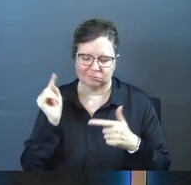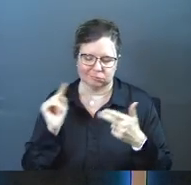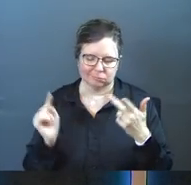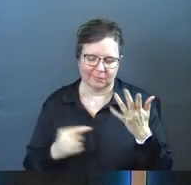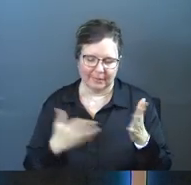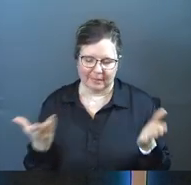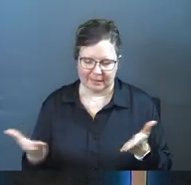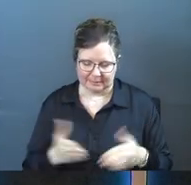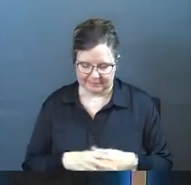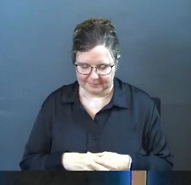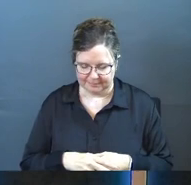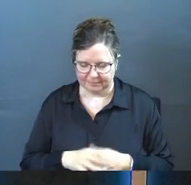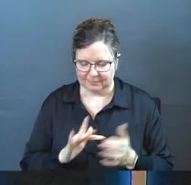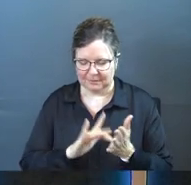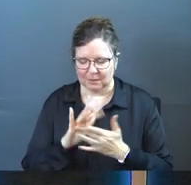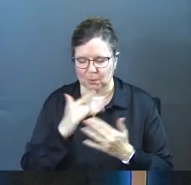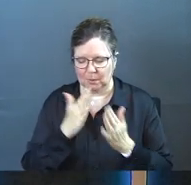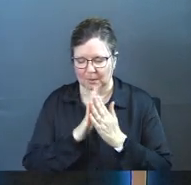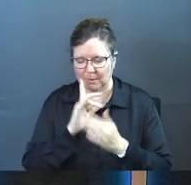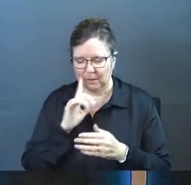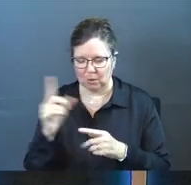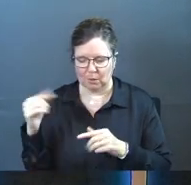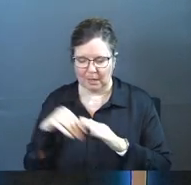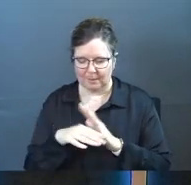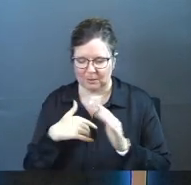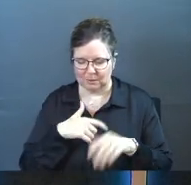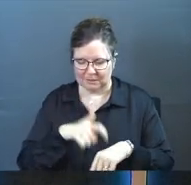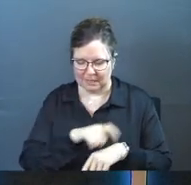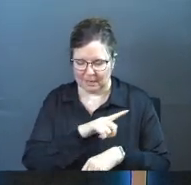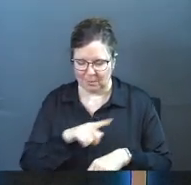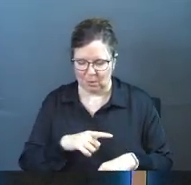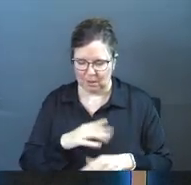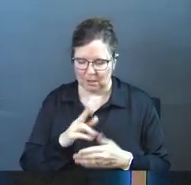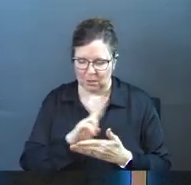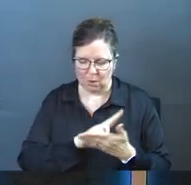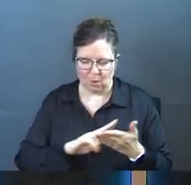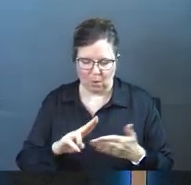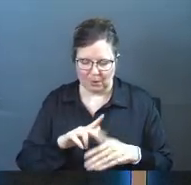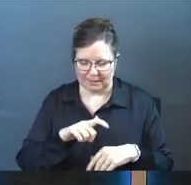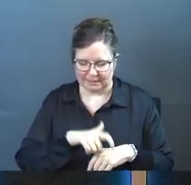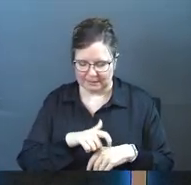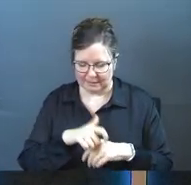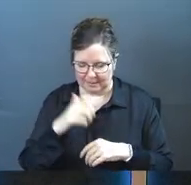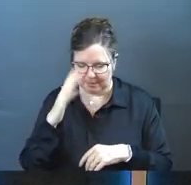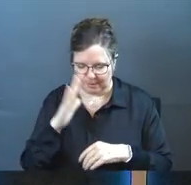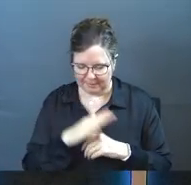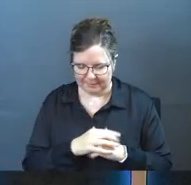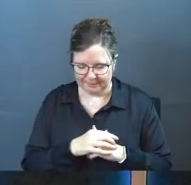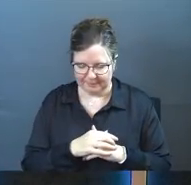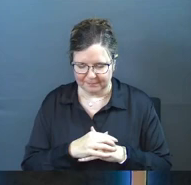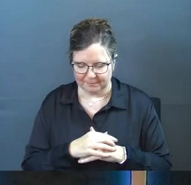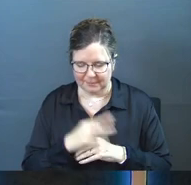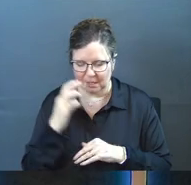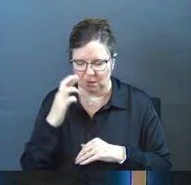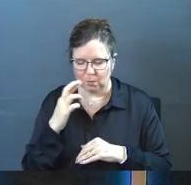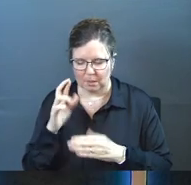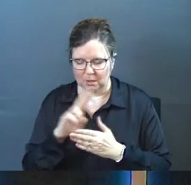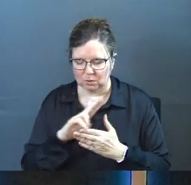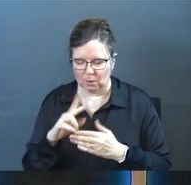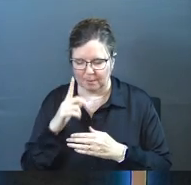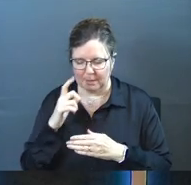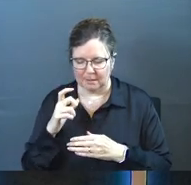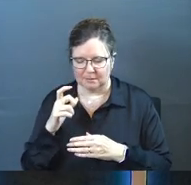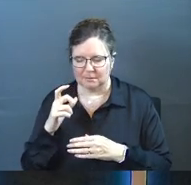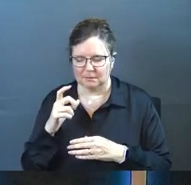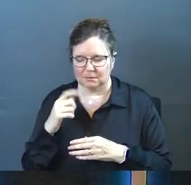things. And Jesus, we pray that you would come into this time, Lord, this holy time, God. And the reason it's holy, God,